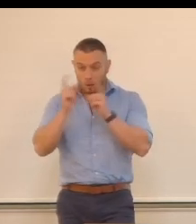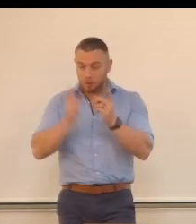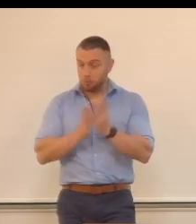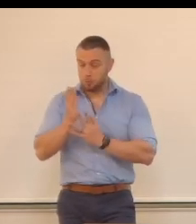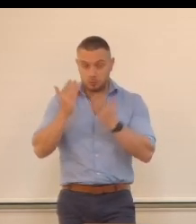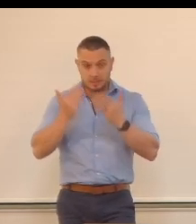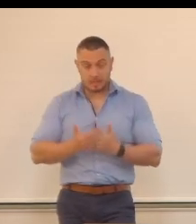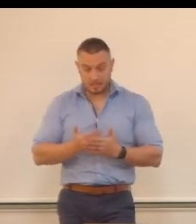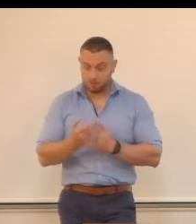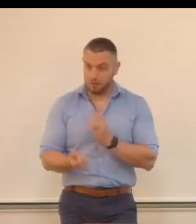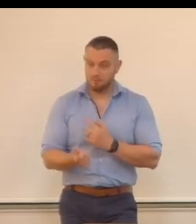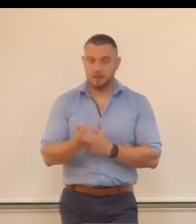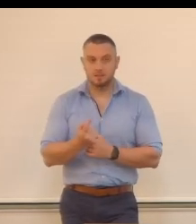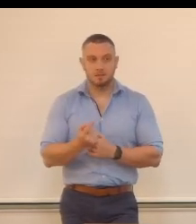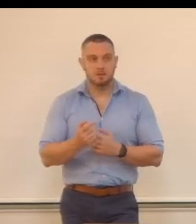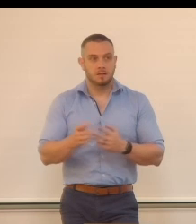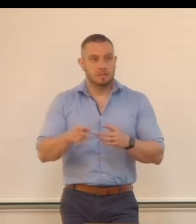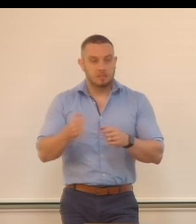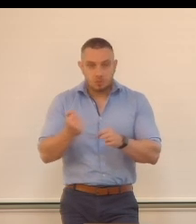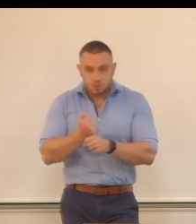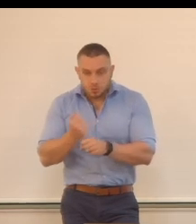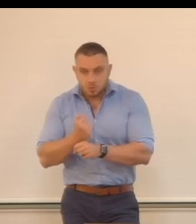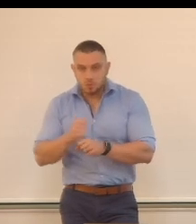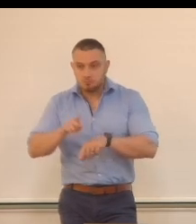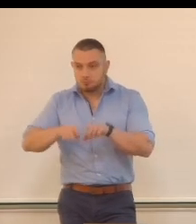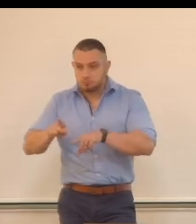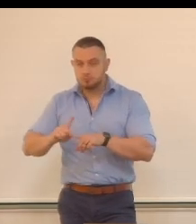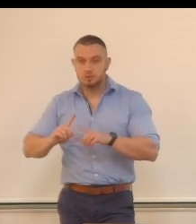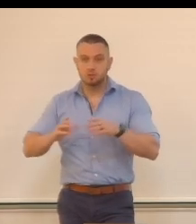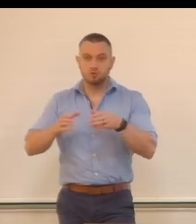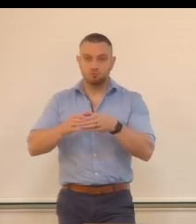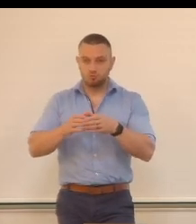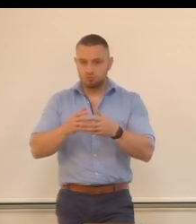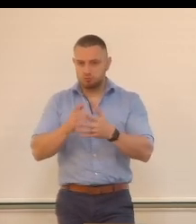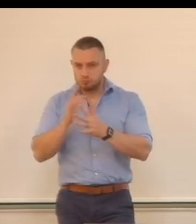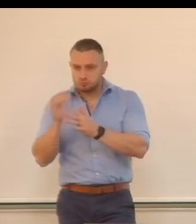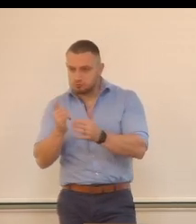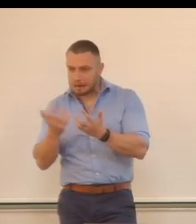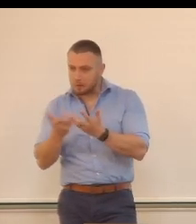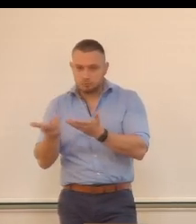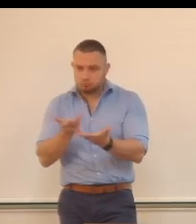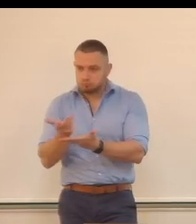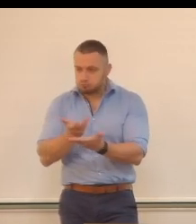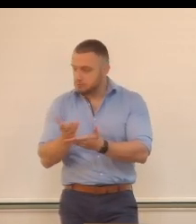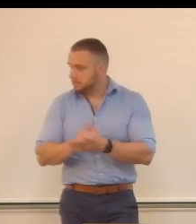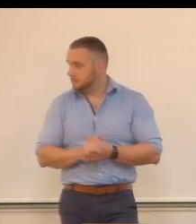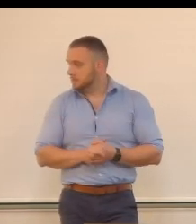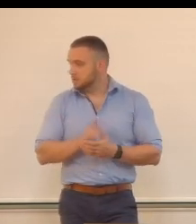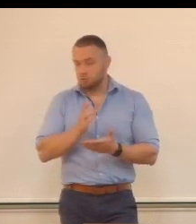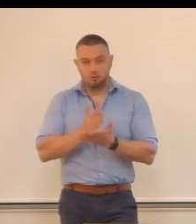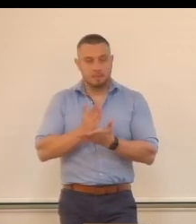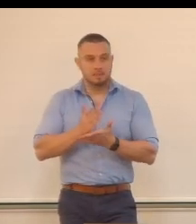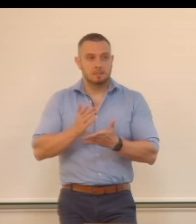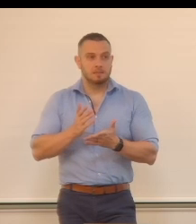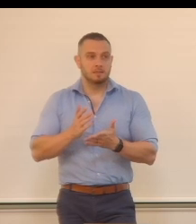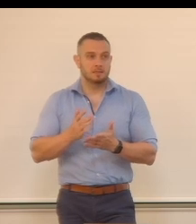night for events. They do some various crew dynamics to see what the interaction is between the crew members. So it's really interesting to